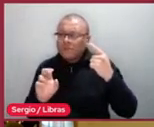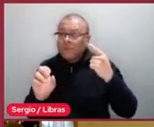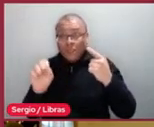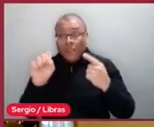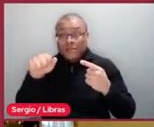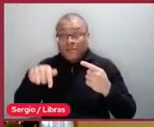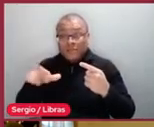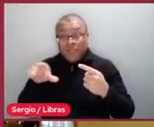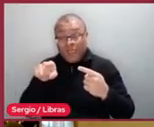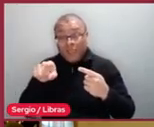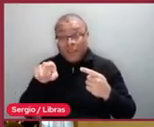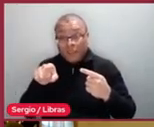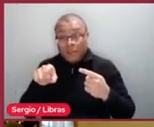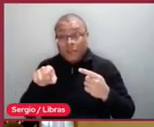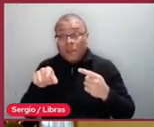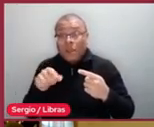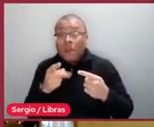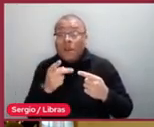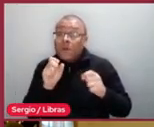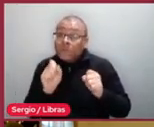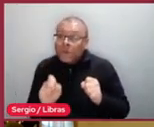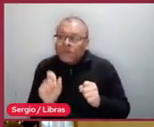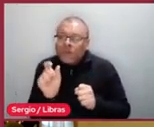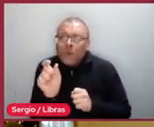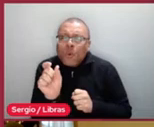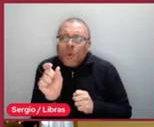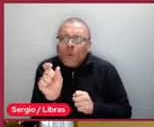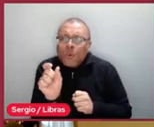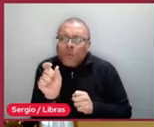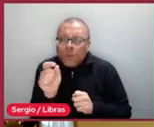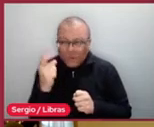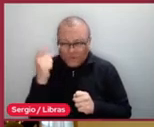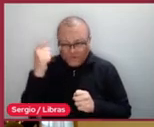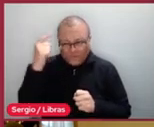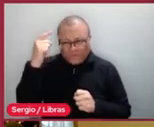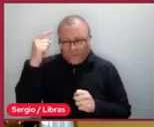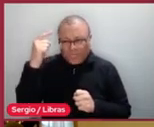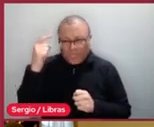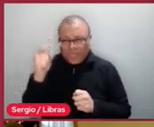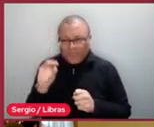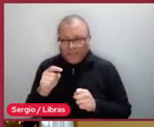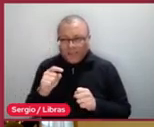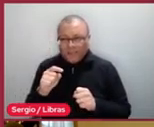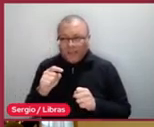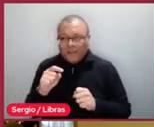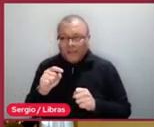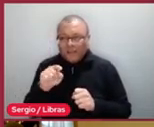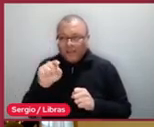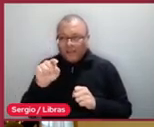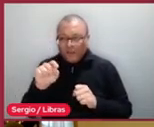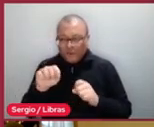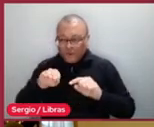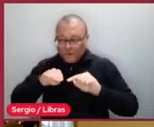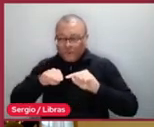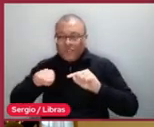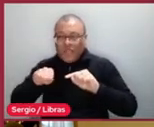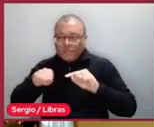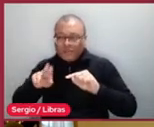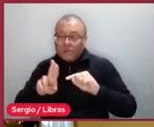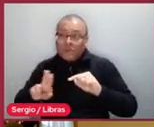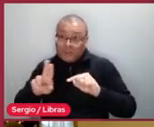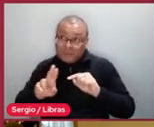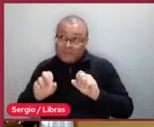am doing here a little bit of a stretch. So the double underscore will be the dot. So